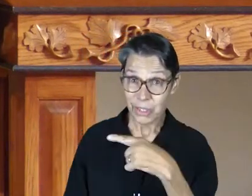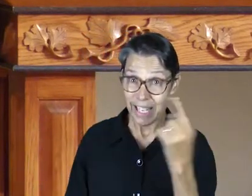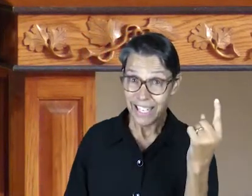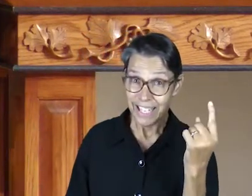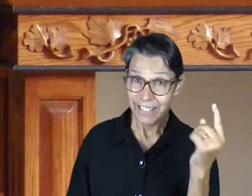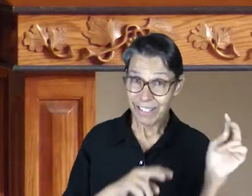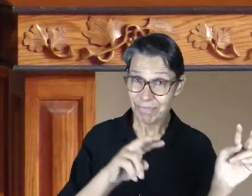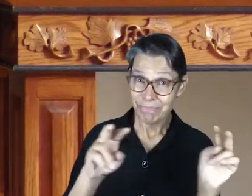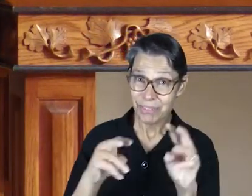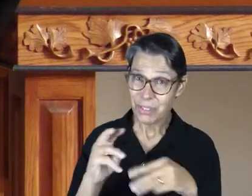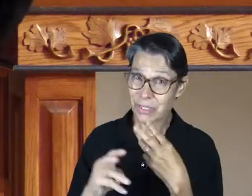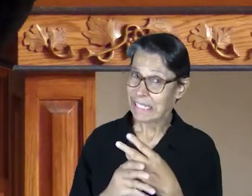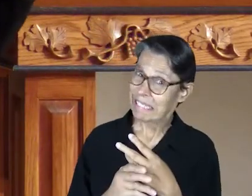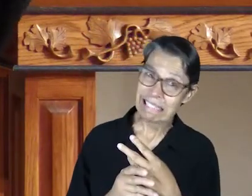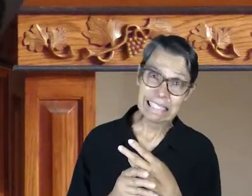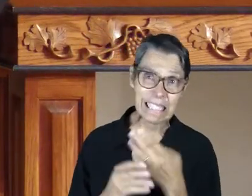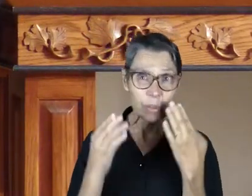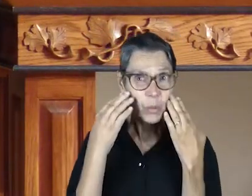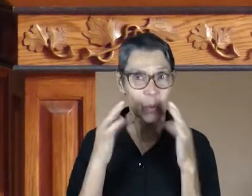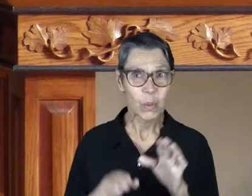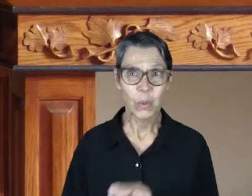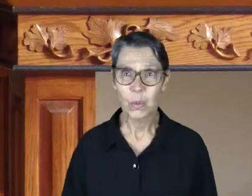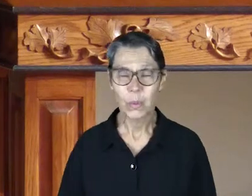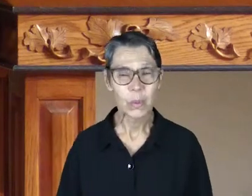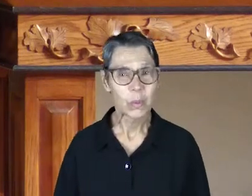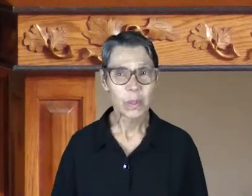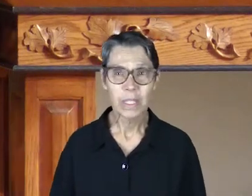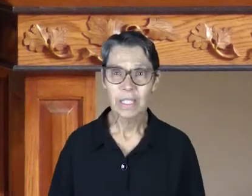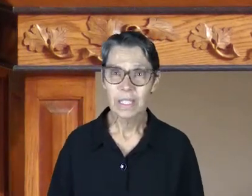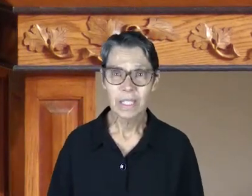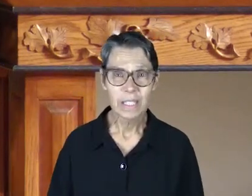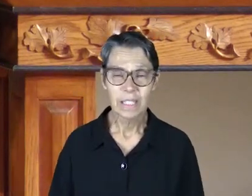It's not trending up, we might say.